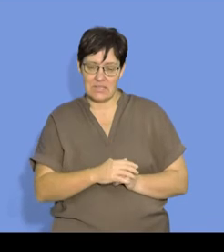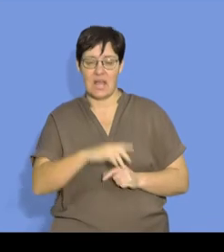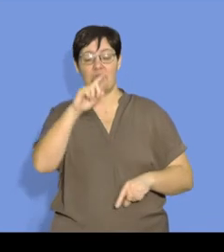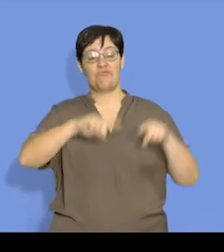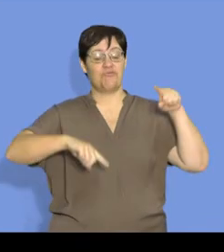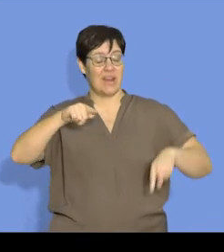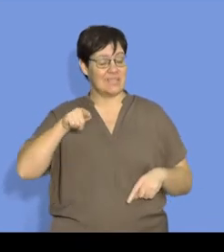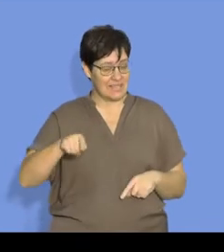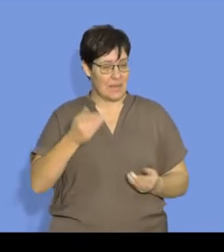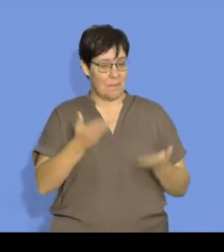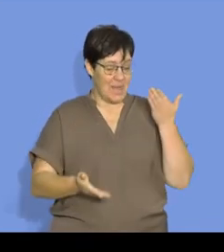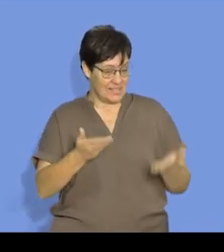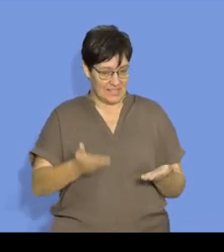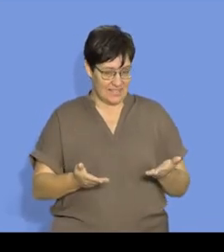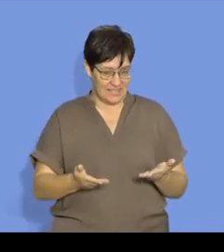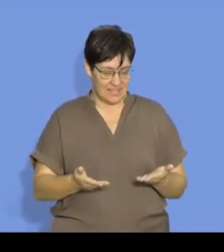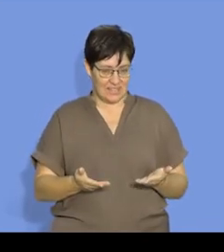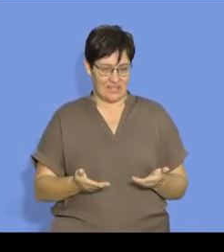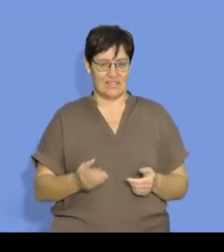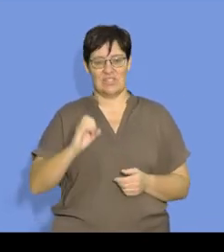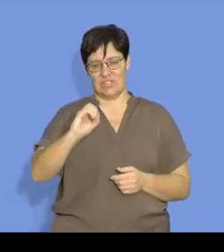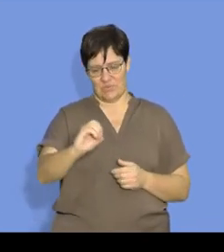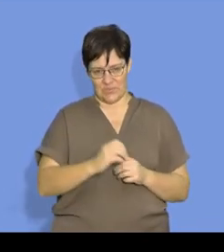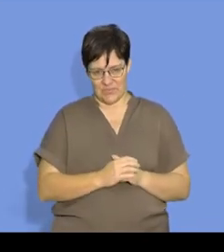of the mass d will be